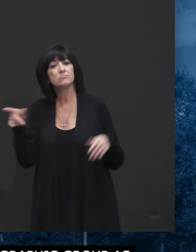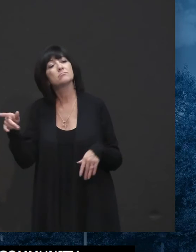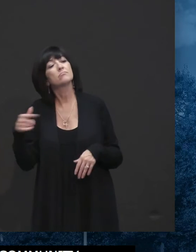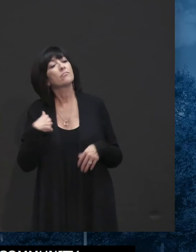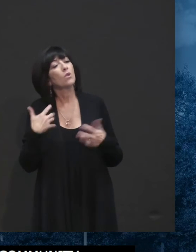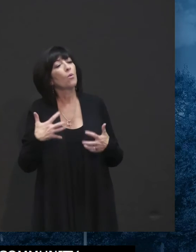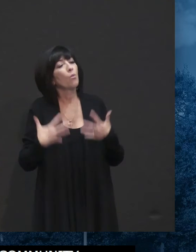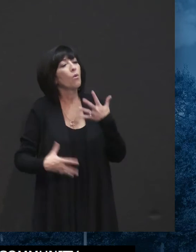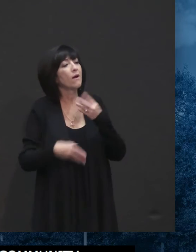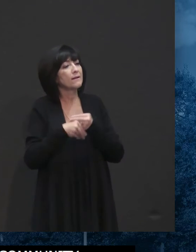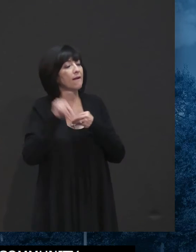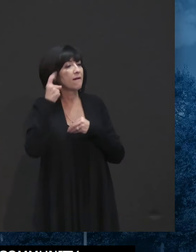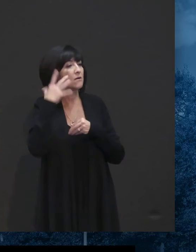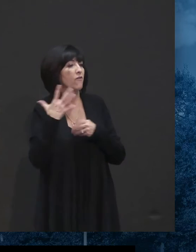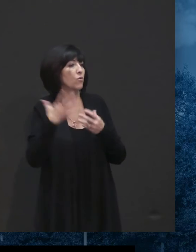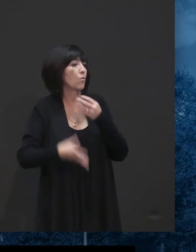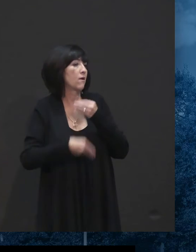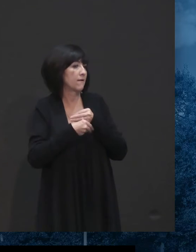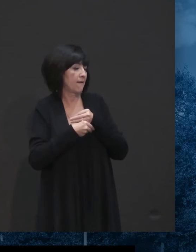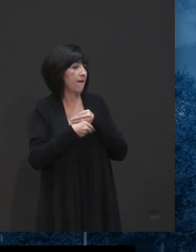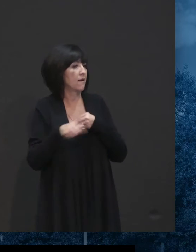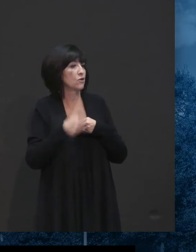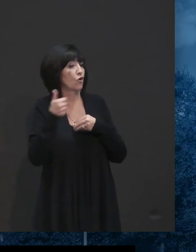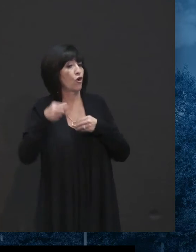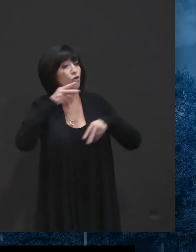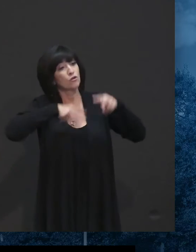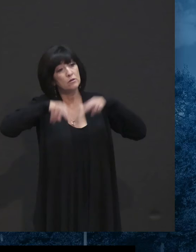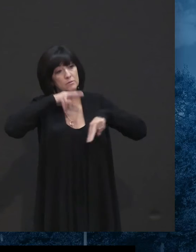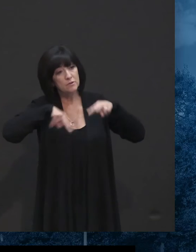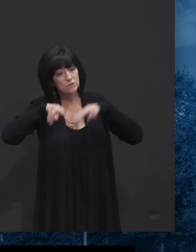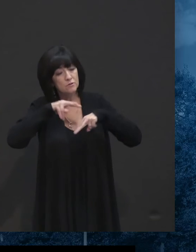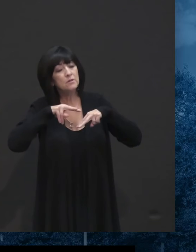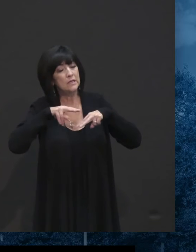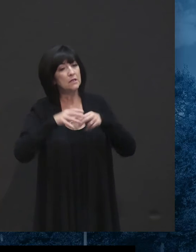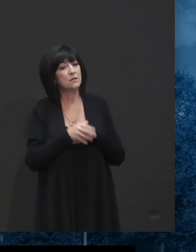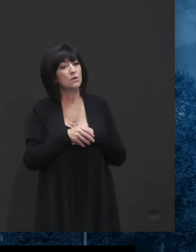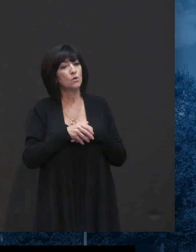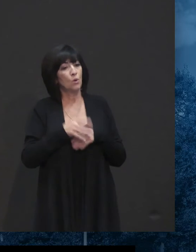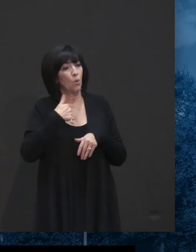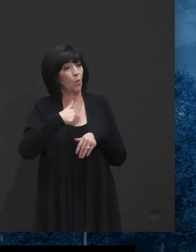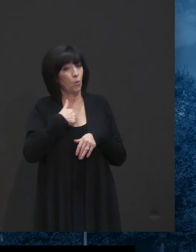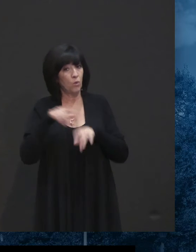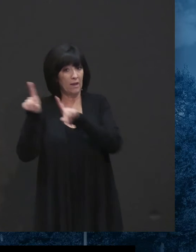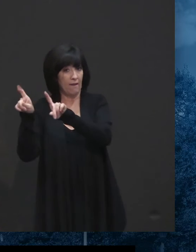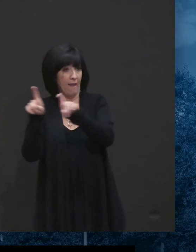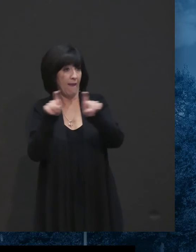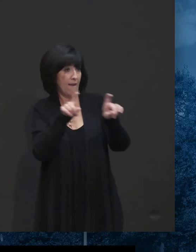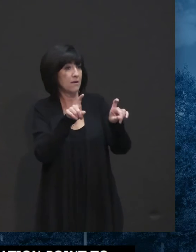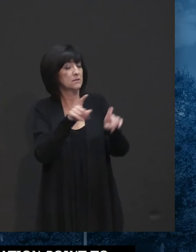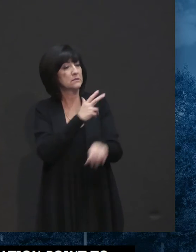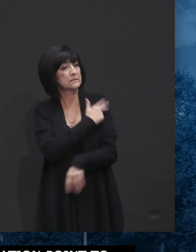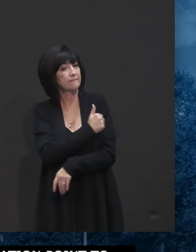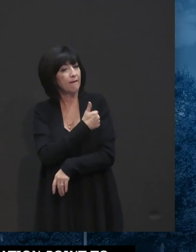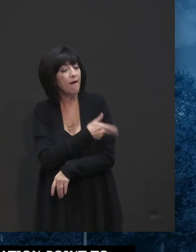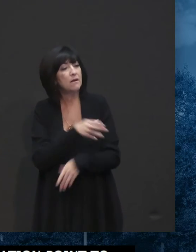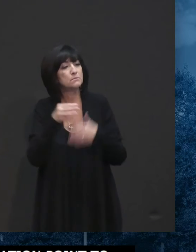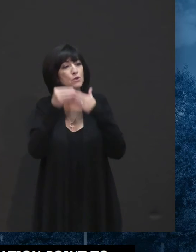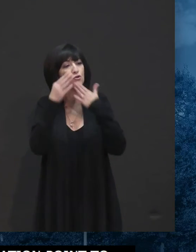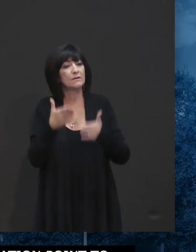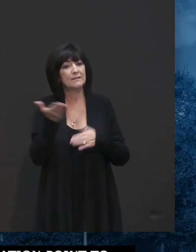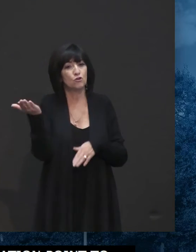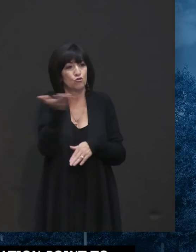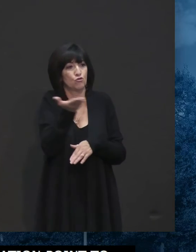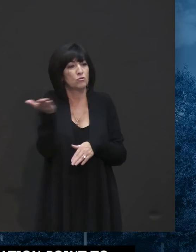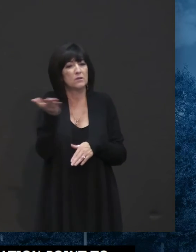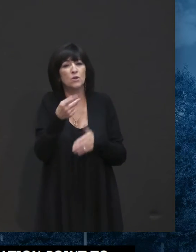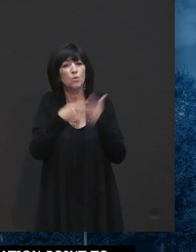as we asked, and again, of course, this is somewhat anecdotal, but as we asked the hospital leaders there about what